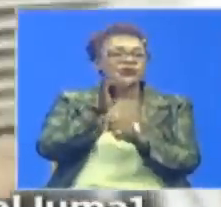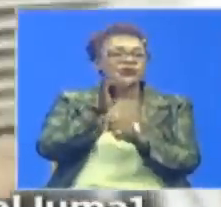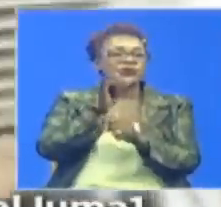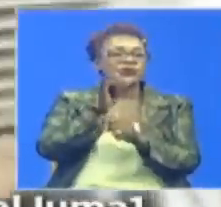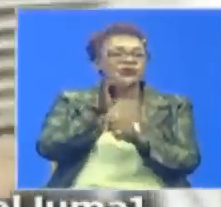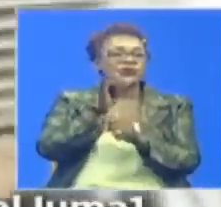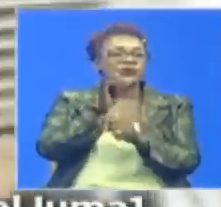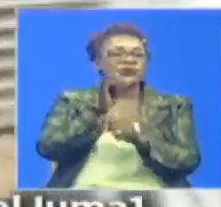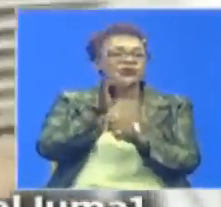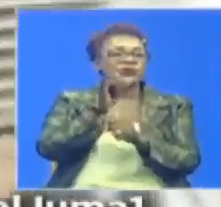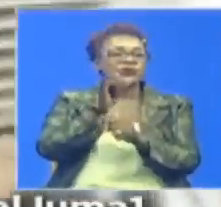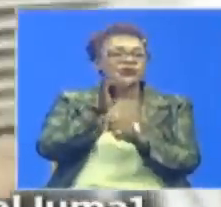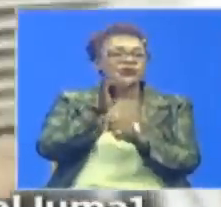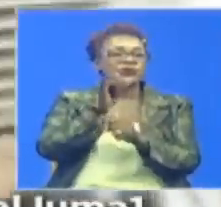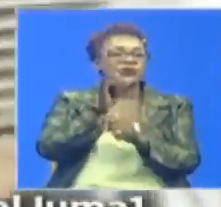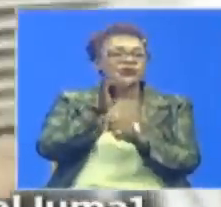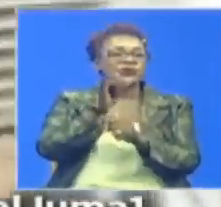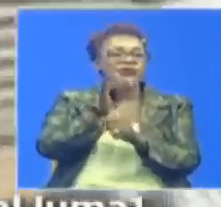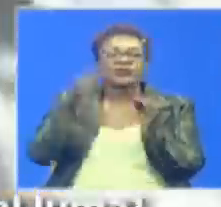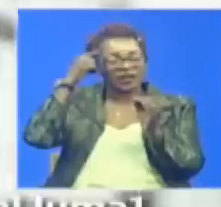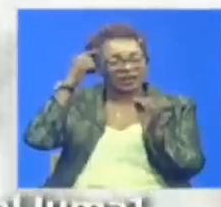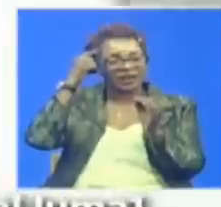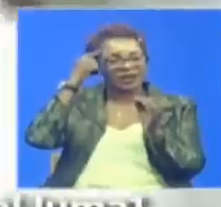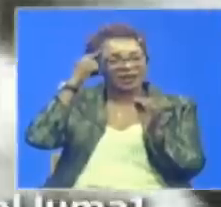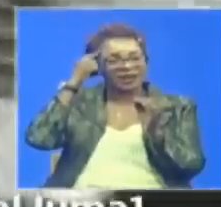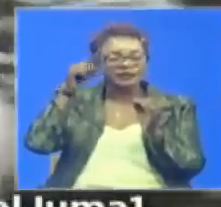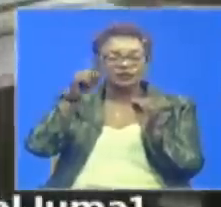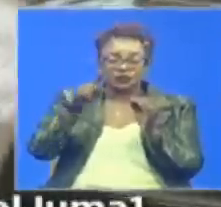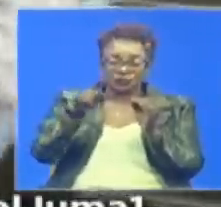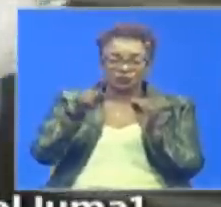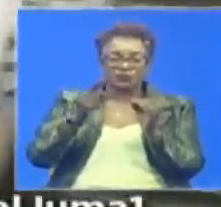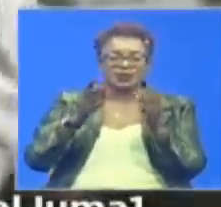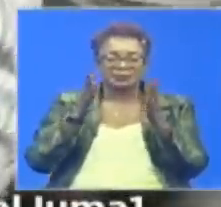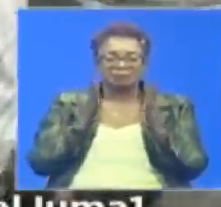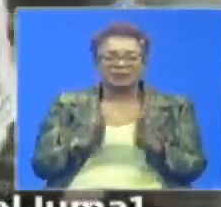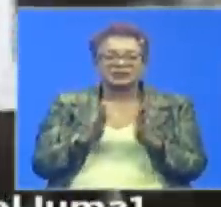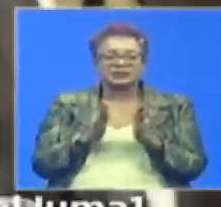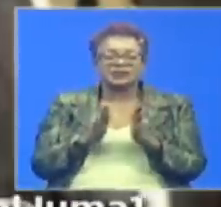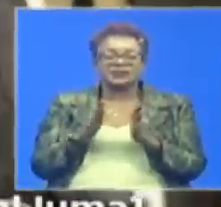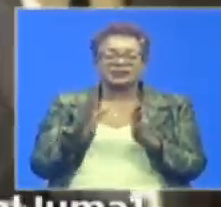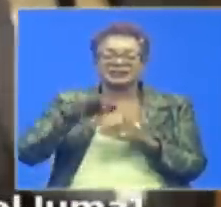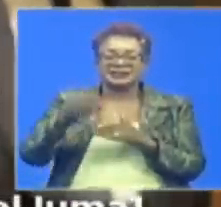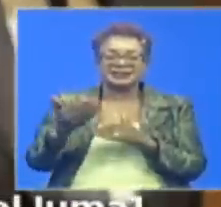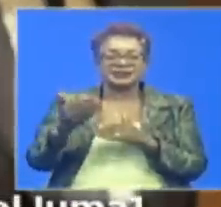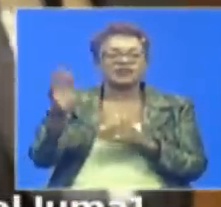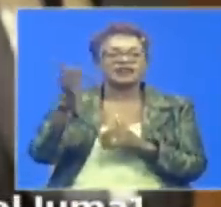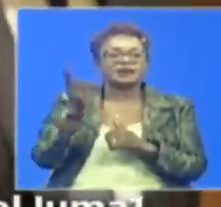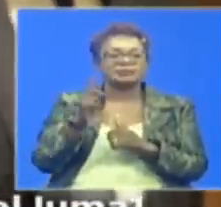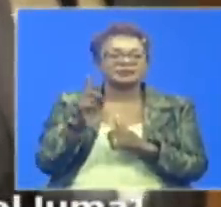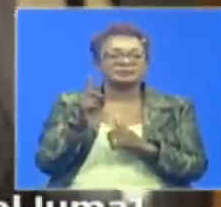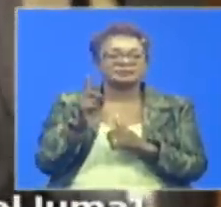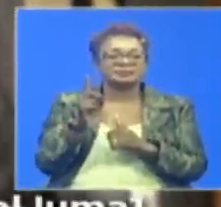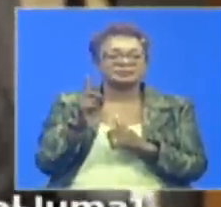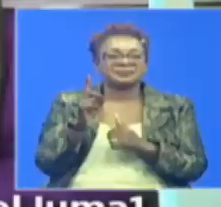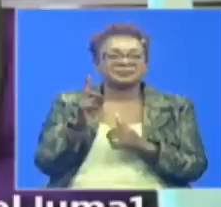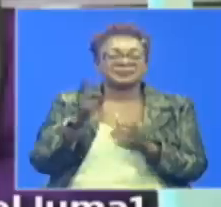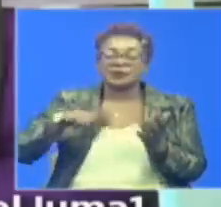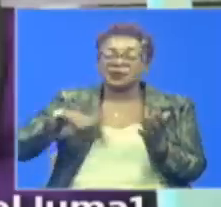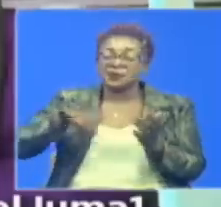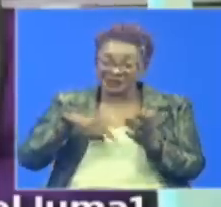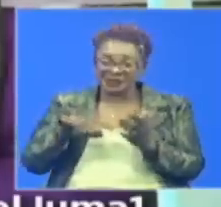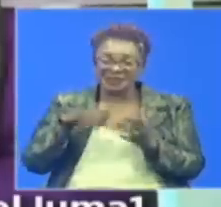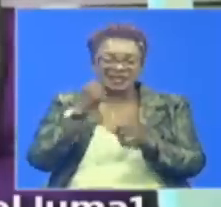However much you may consider yourself mutu wa mkono for the city of Nairobi. Aturudi huko tena.